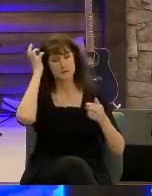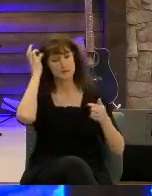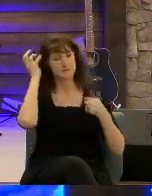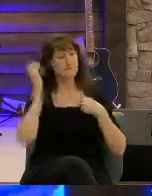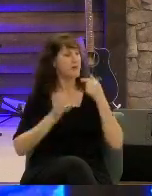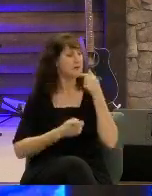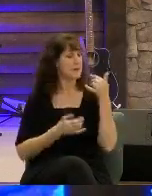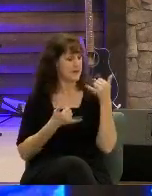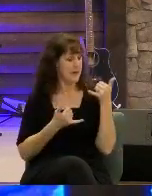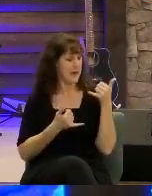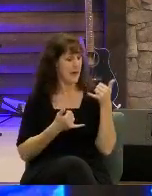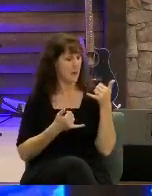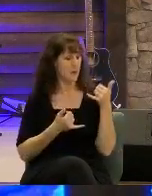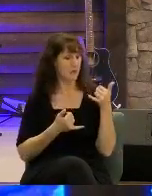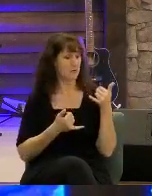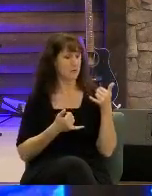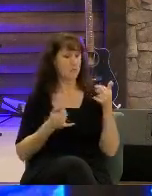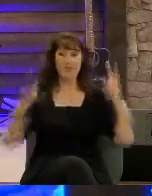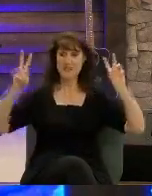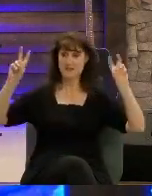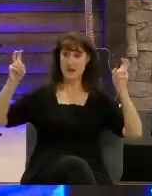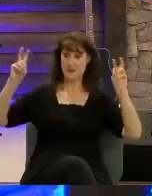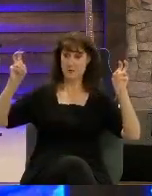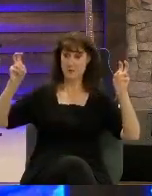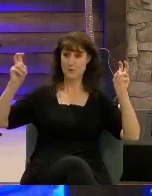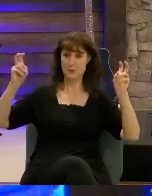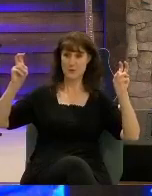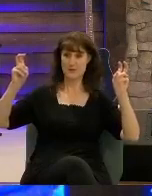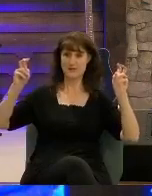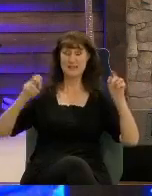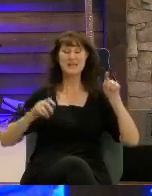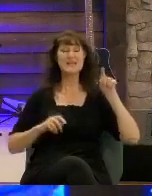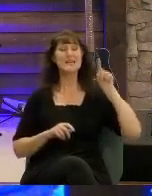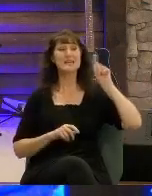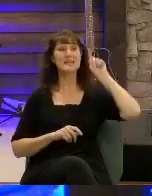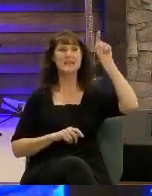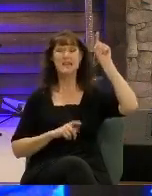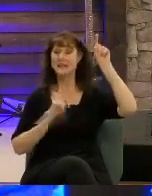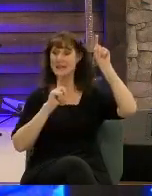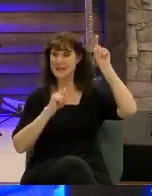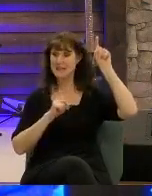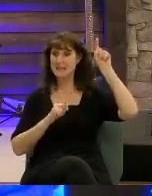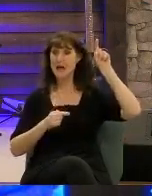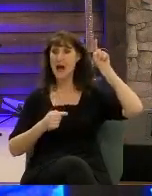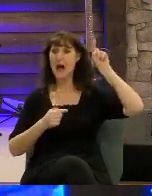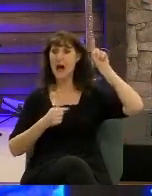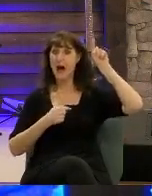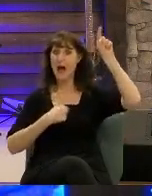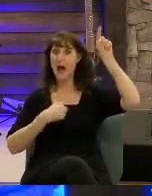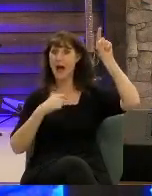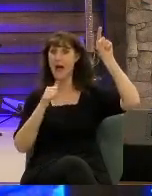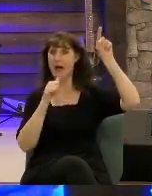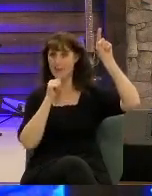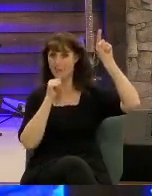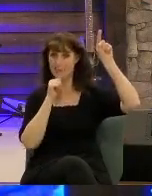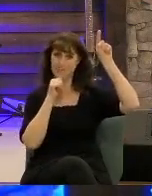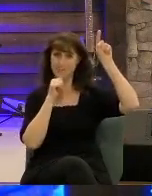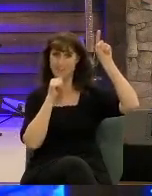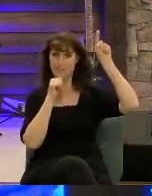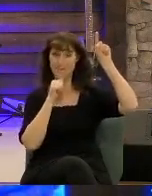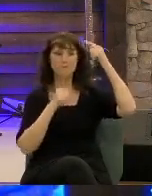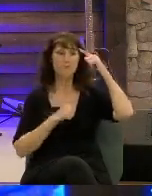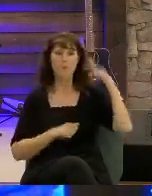say it now. The title of this message is, He is I Am. Okay? Yes. He is I Am. We have, for us